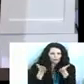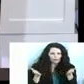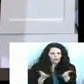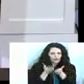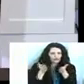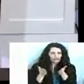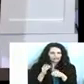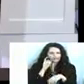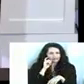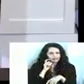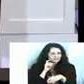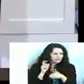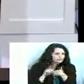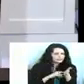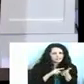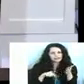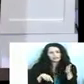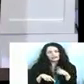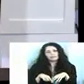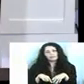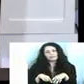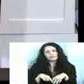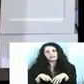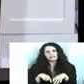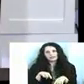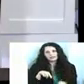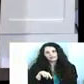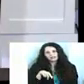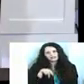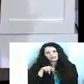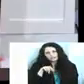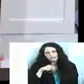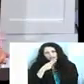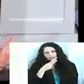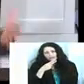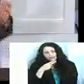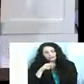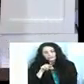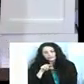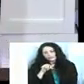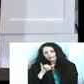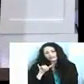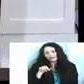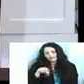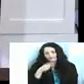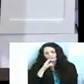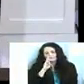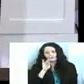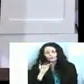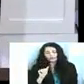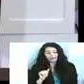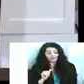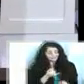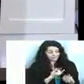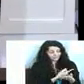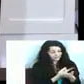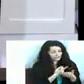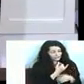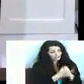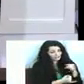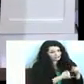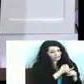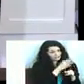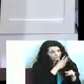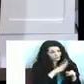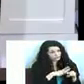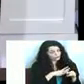to emerge amongst us. And so as a people on this International Women's Day, we give this woman voice this morning. Now we